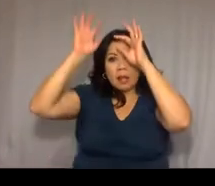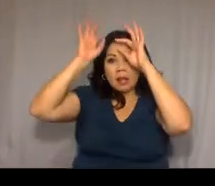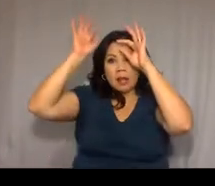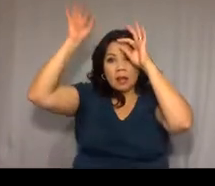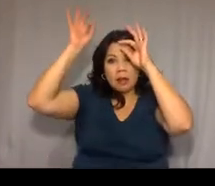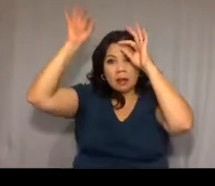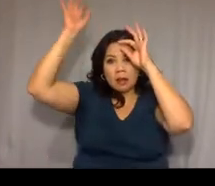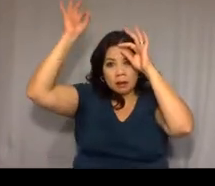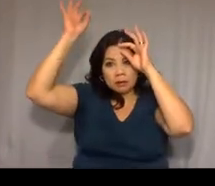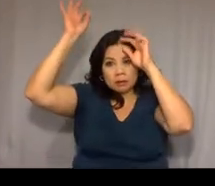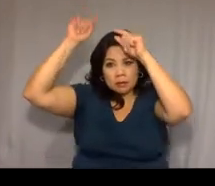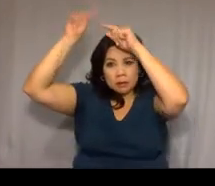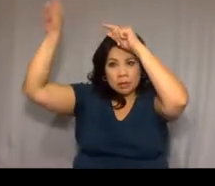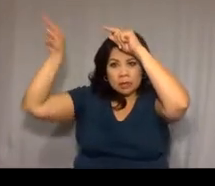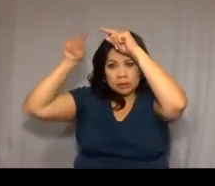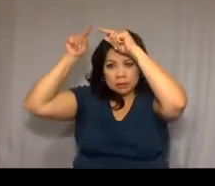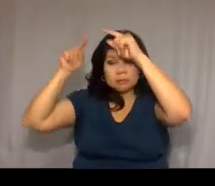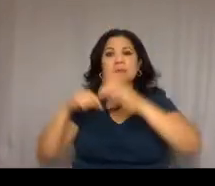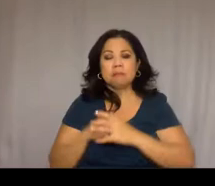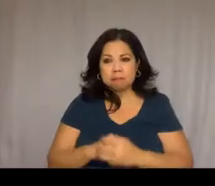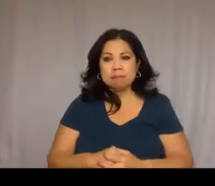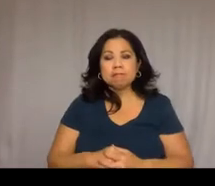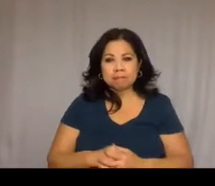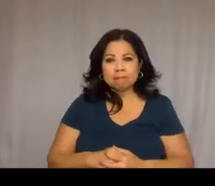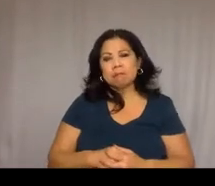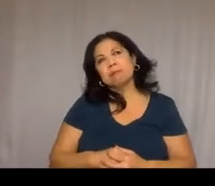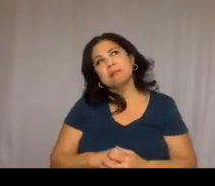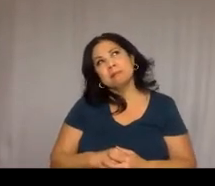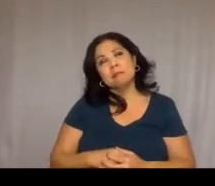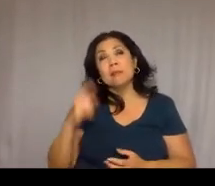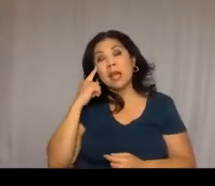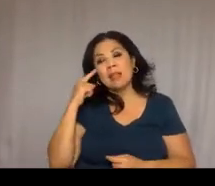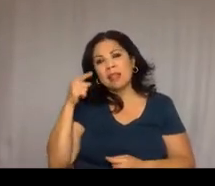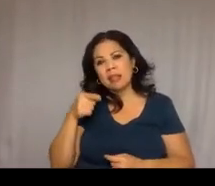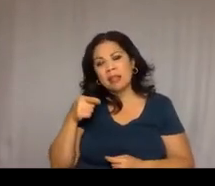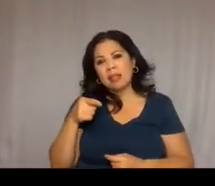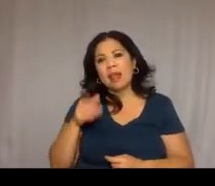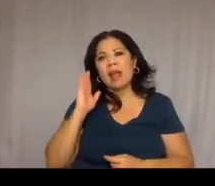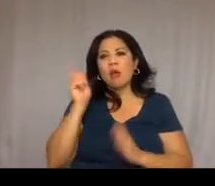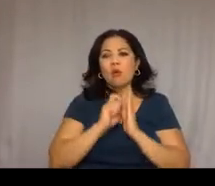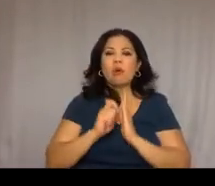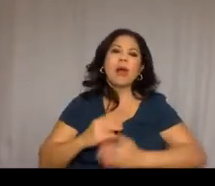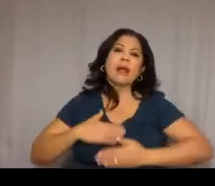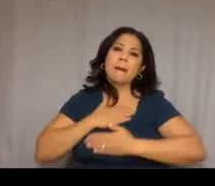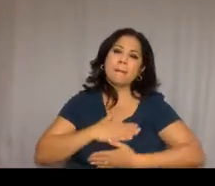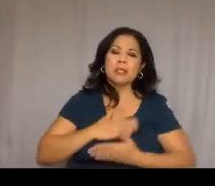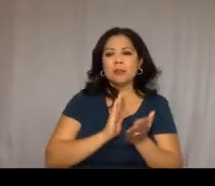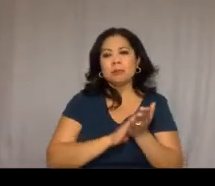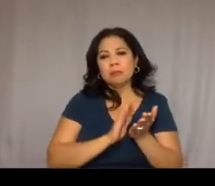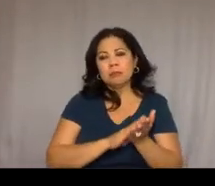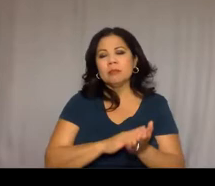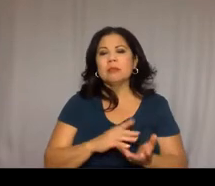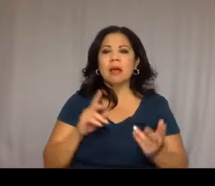little circles. Okay? And let's see, I think this one I'm going to do an appreciation. I'm going to say,